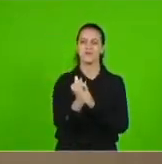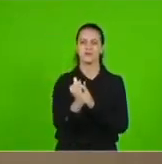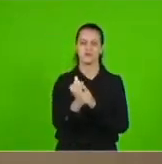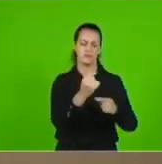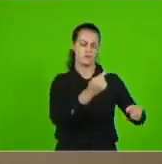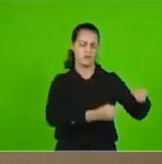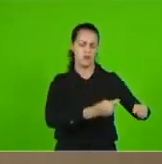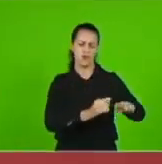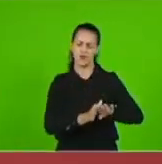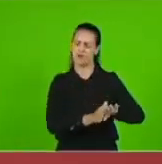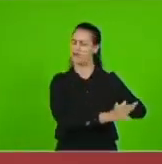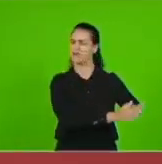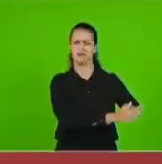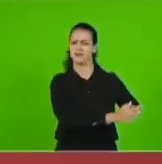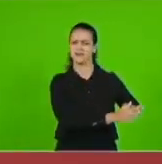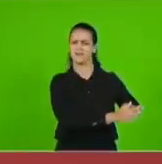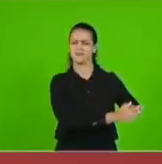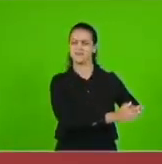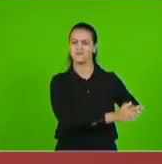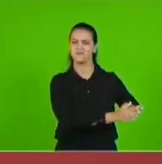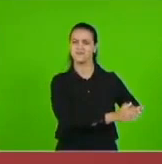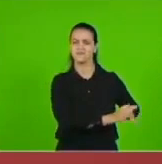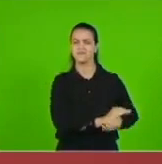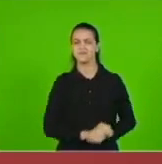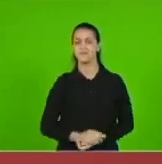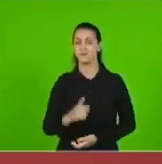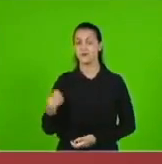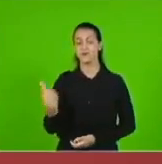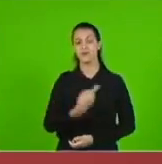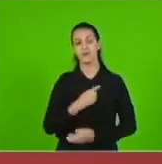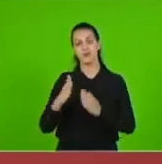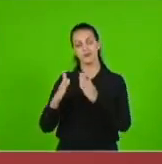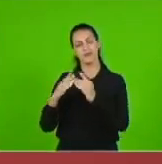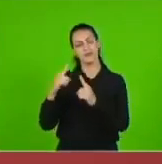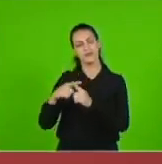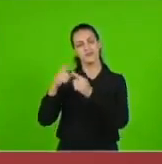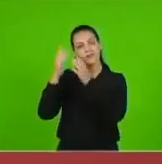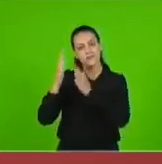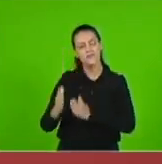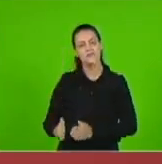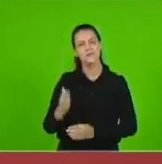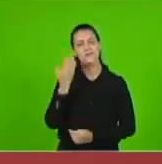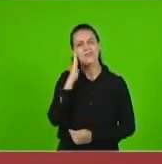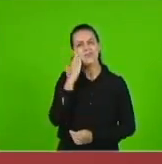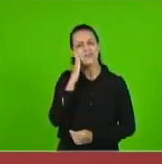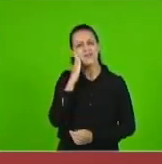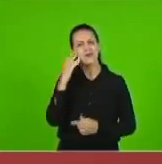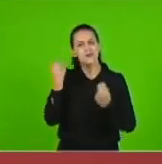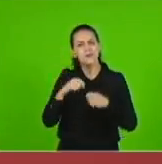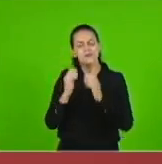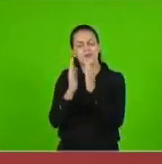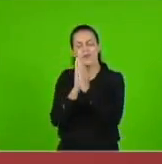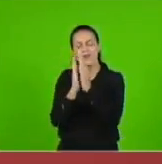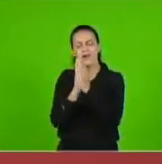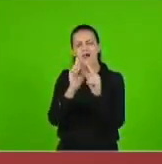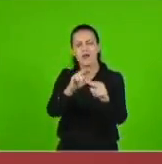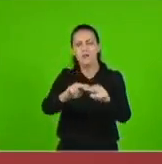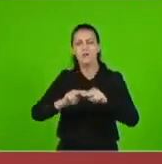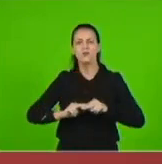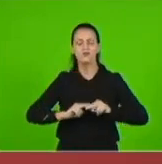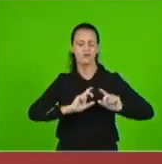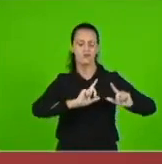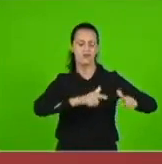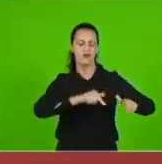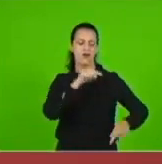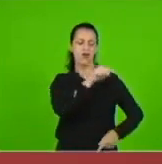prophetic and spiritual, never political. As a Church of Christ, we understand that we need to